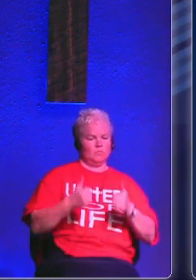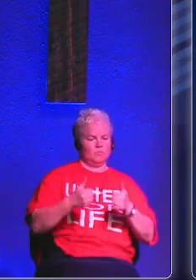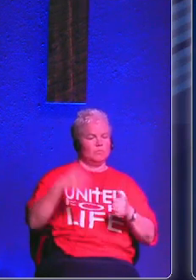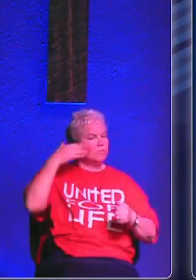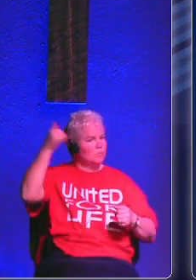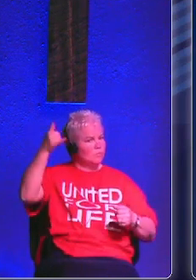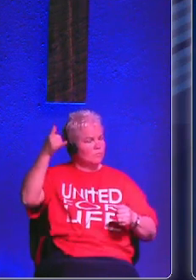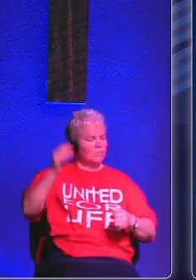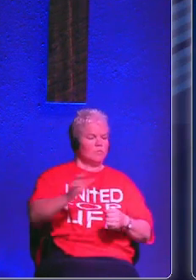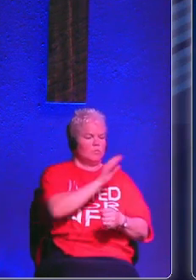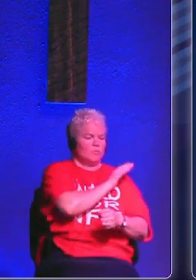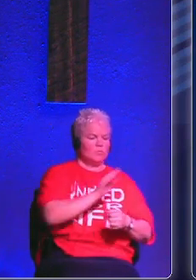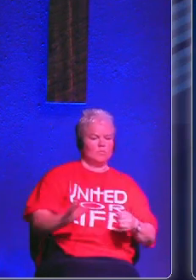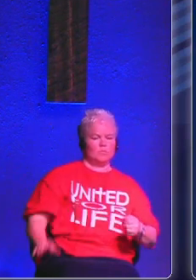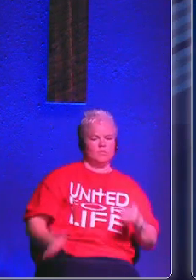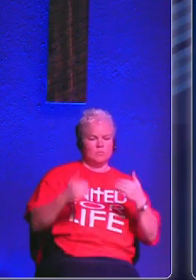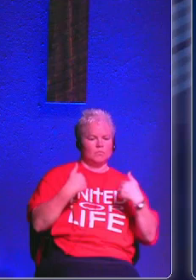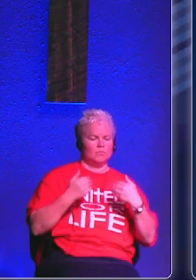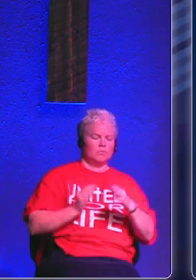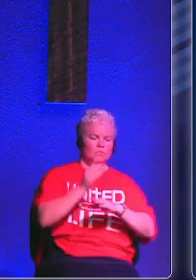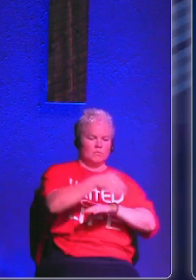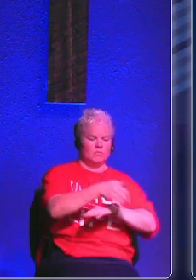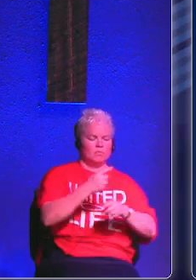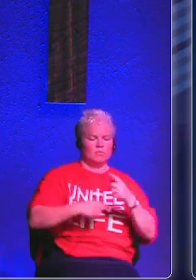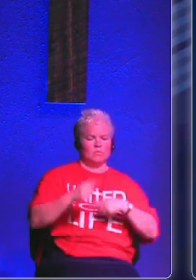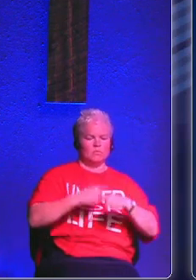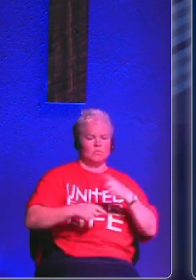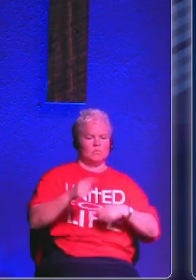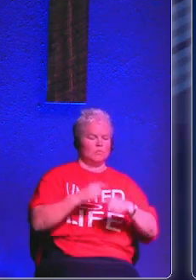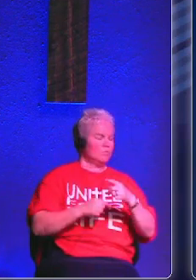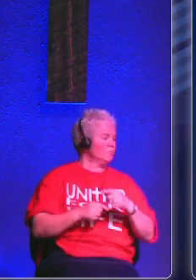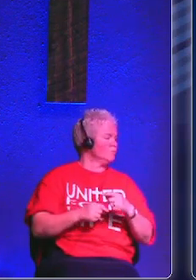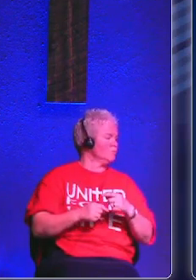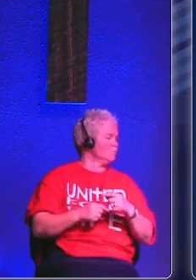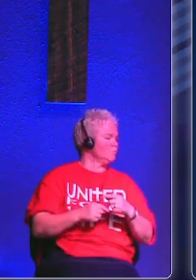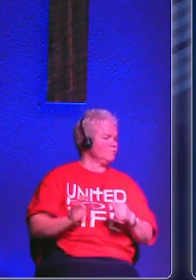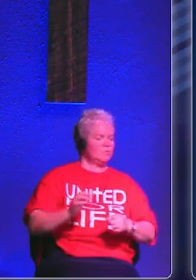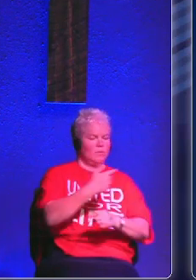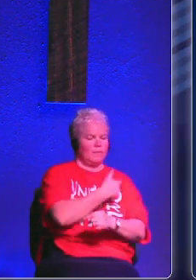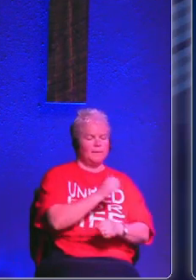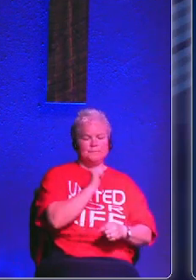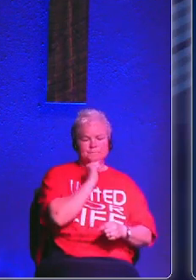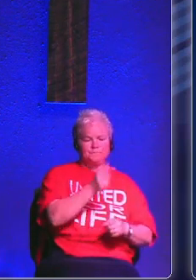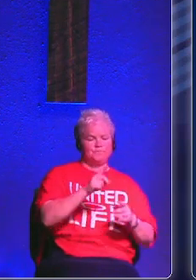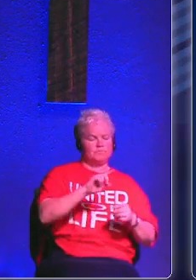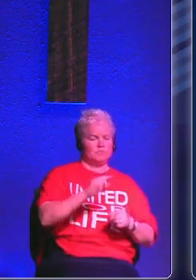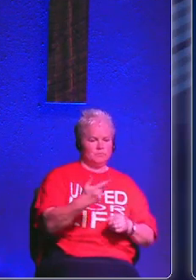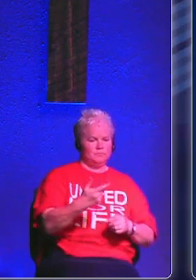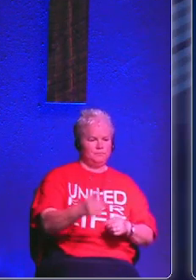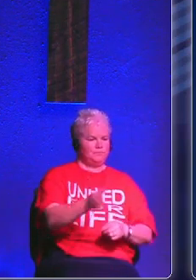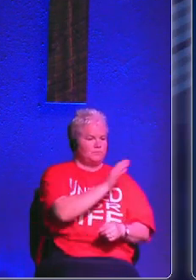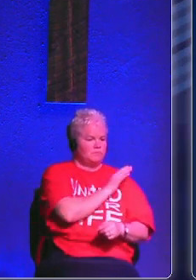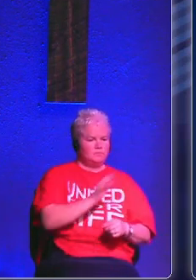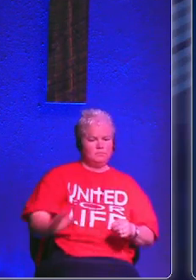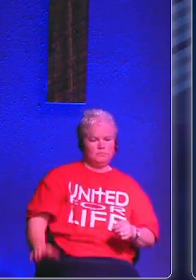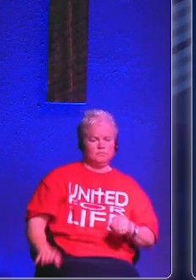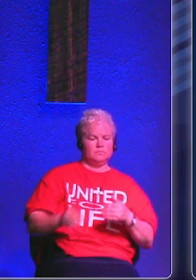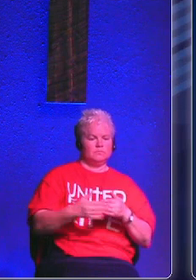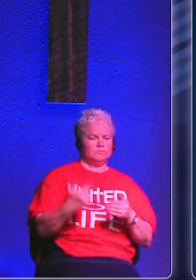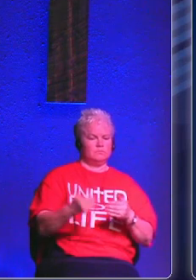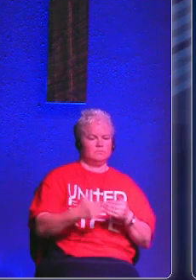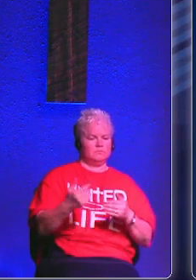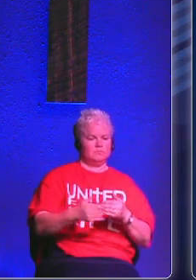our life. Why? Because Christ has overcome all of those. We don't turn to Christ for easy, do